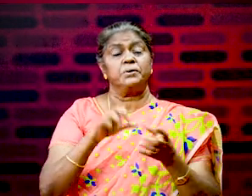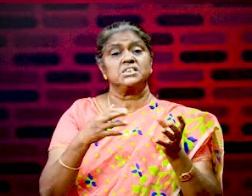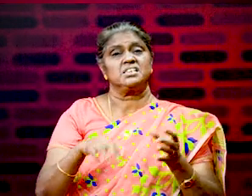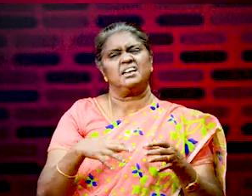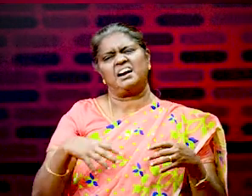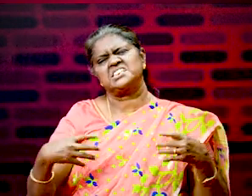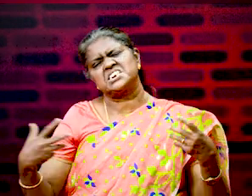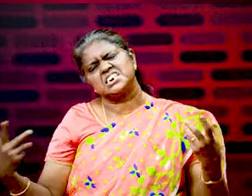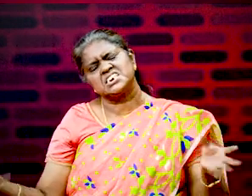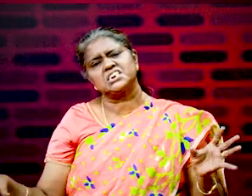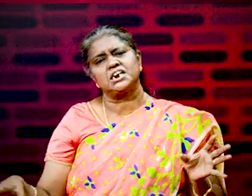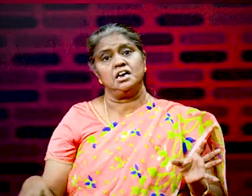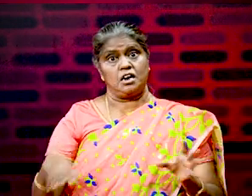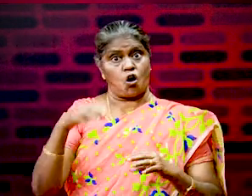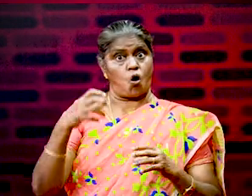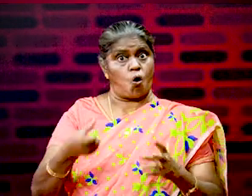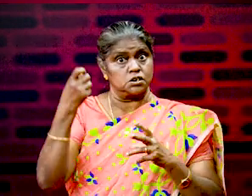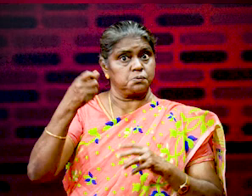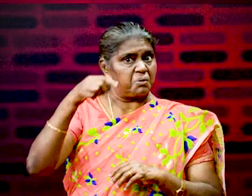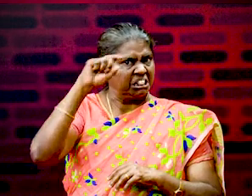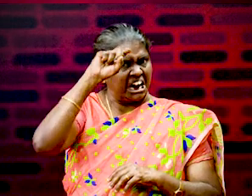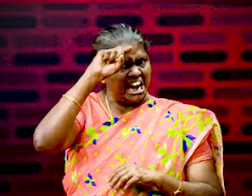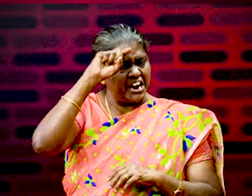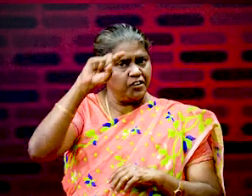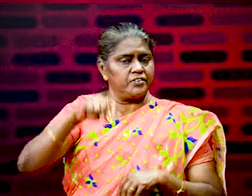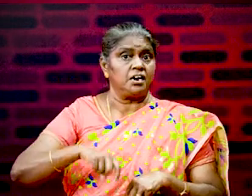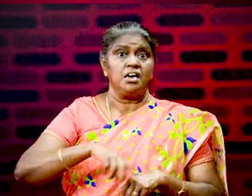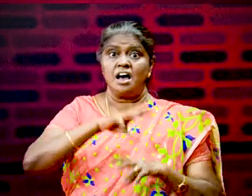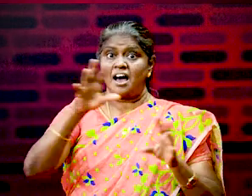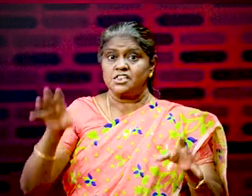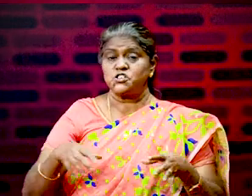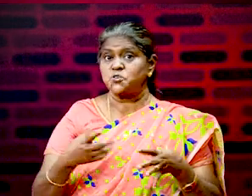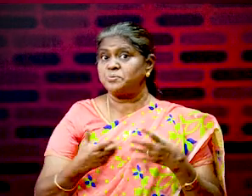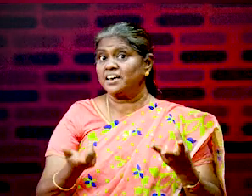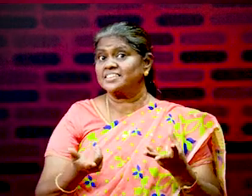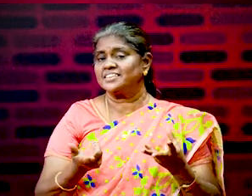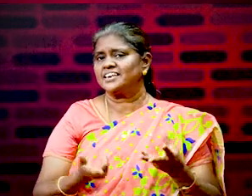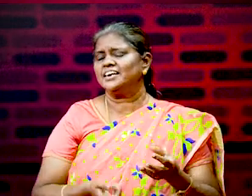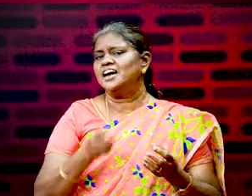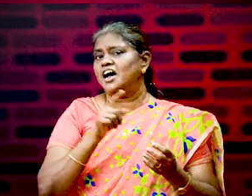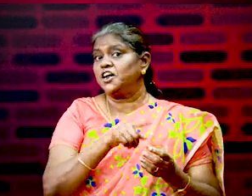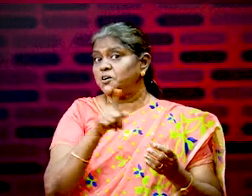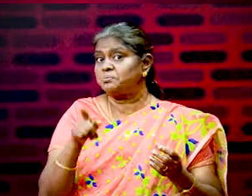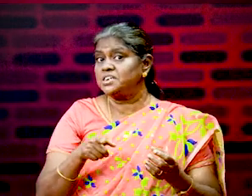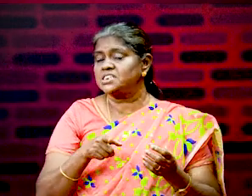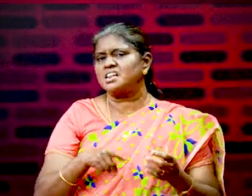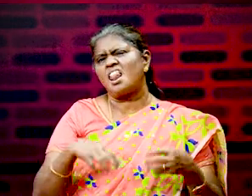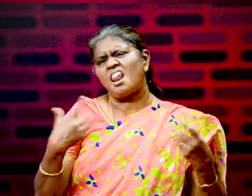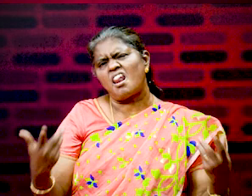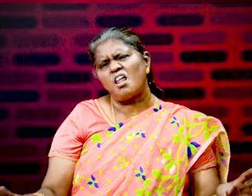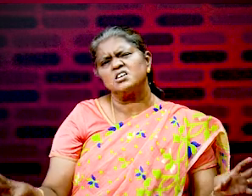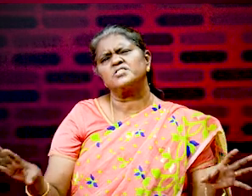past days. You might have lost your wealth, your health, your children, But God says, I am going